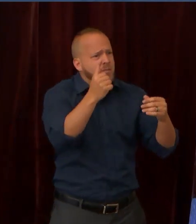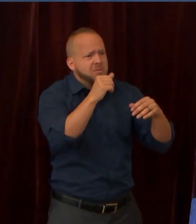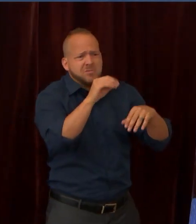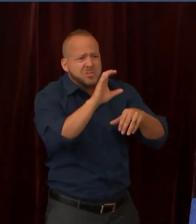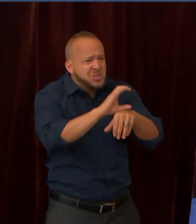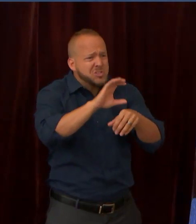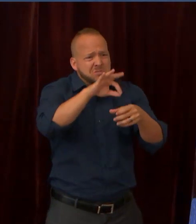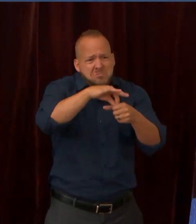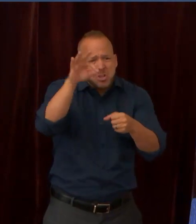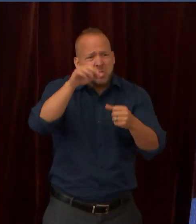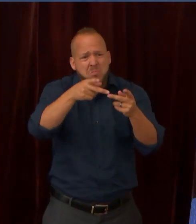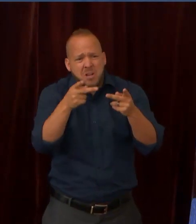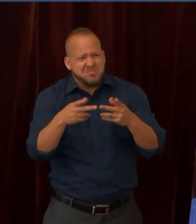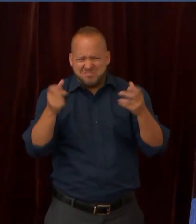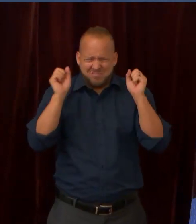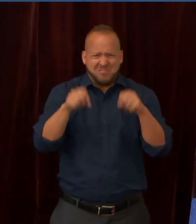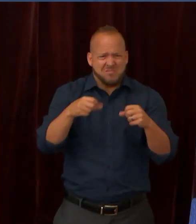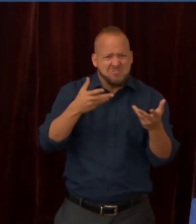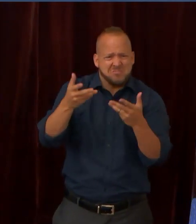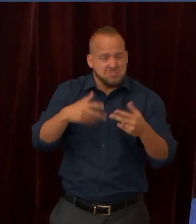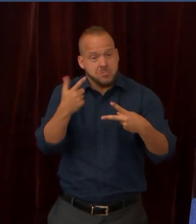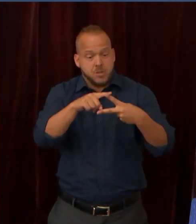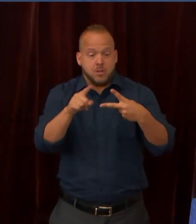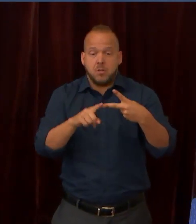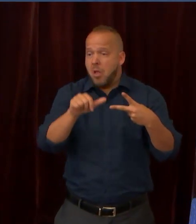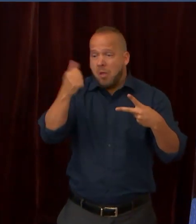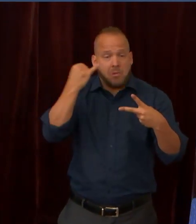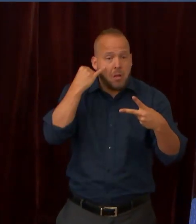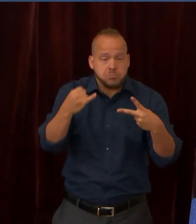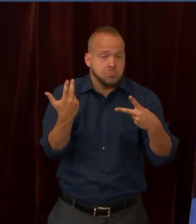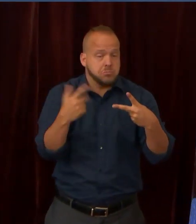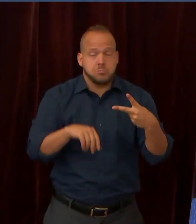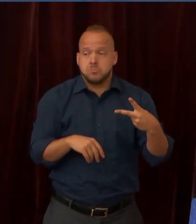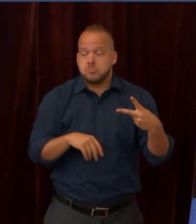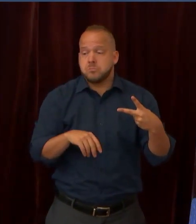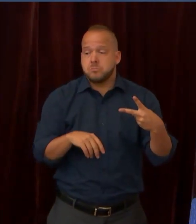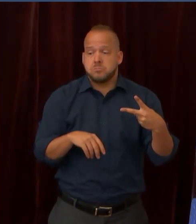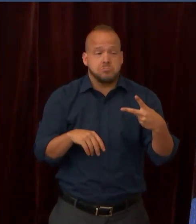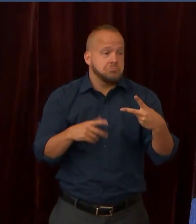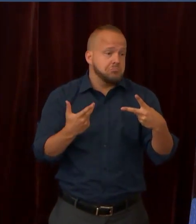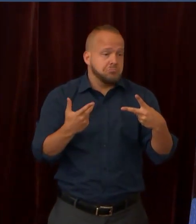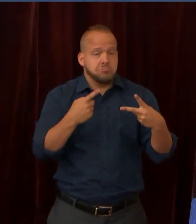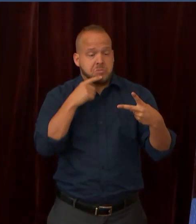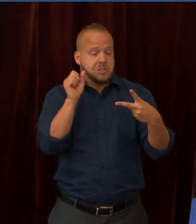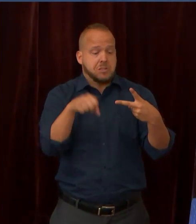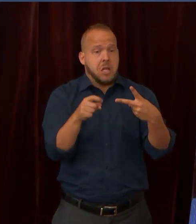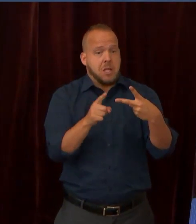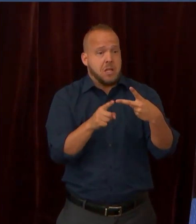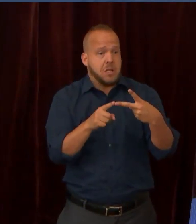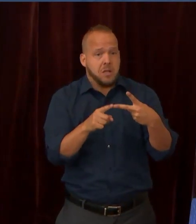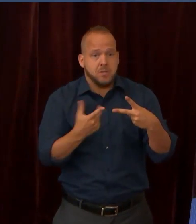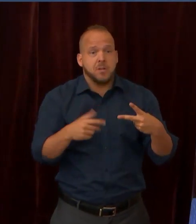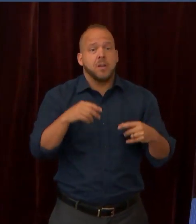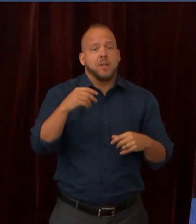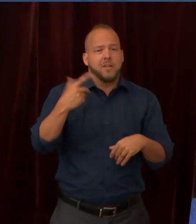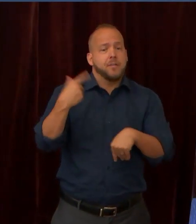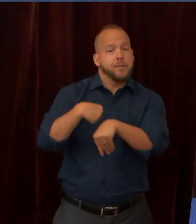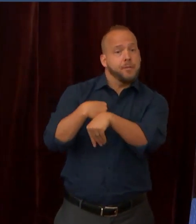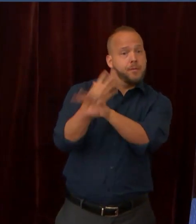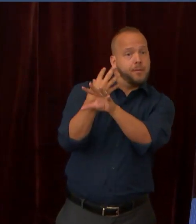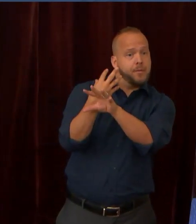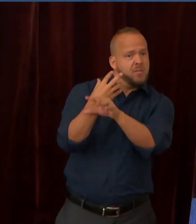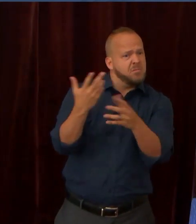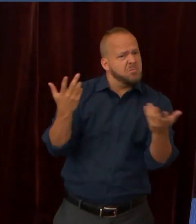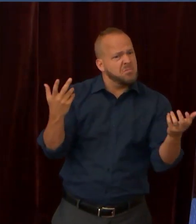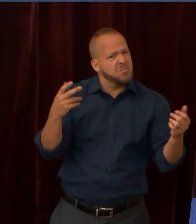creative thing that these congregations have been quite successful at of meeting electronically. I met the pastor of